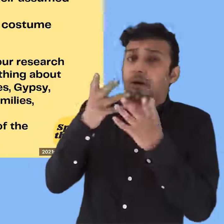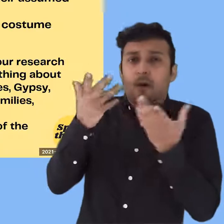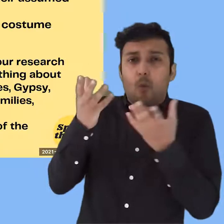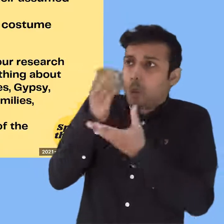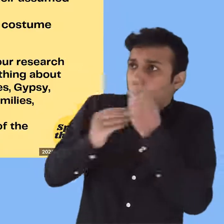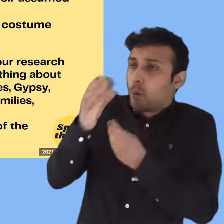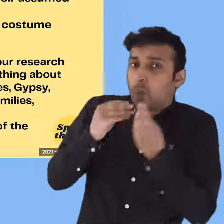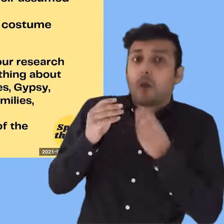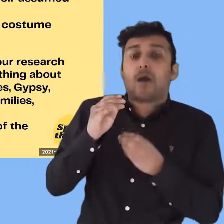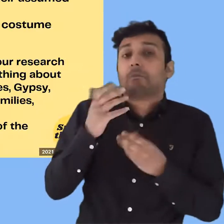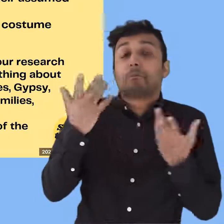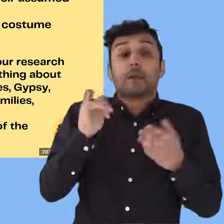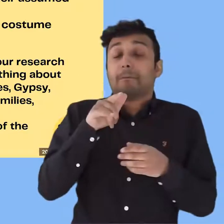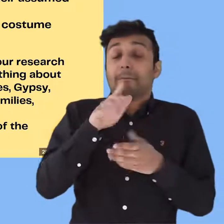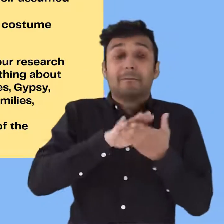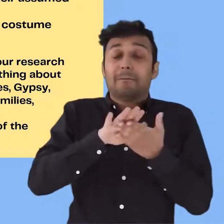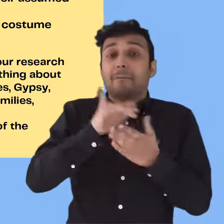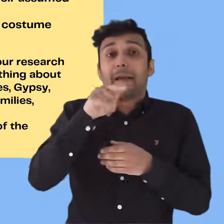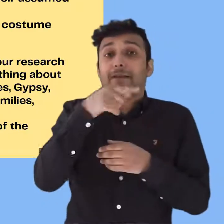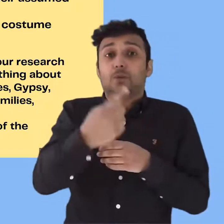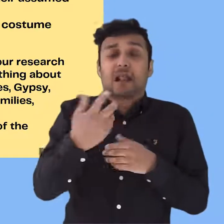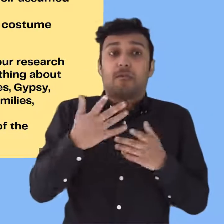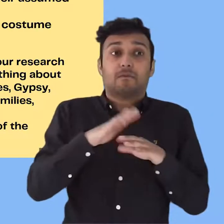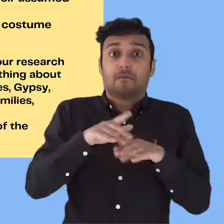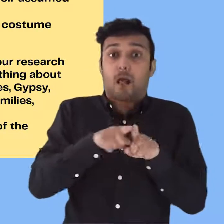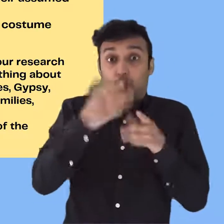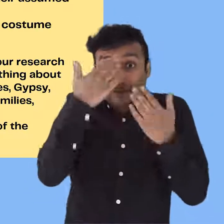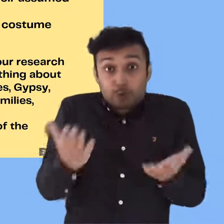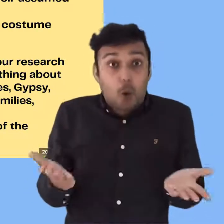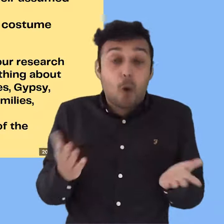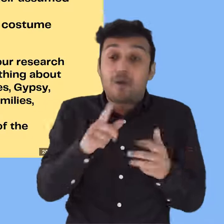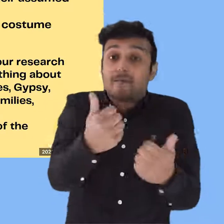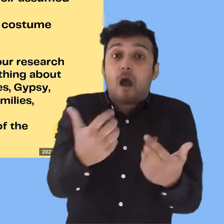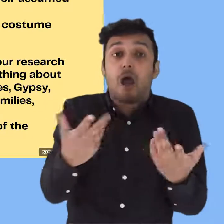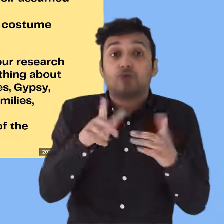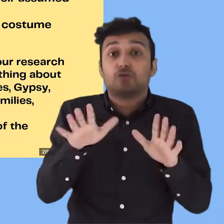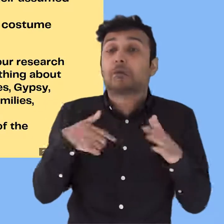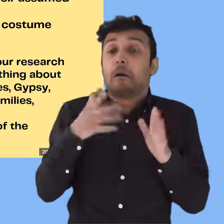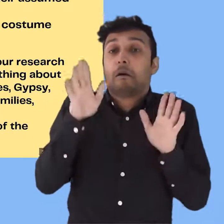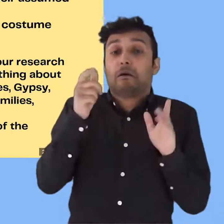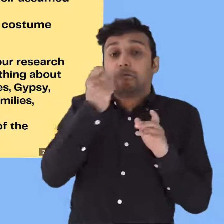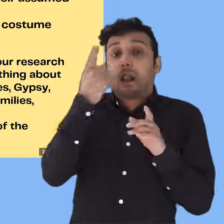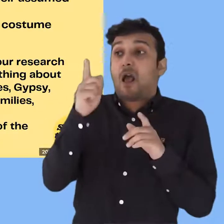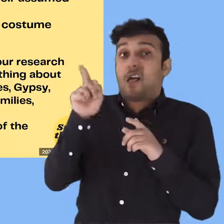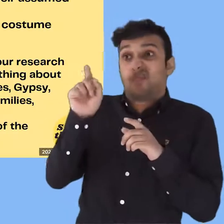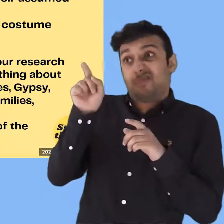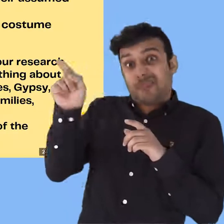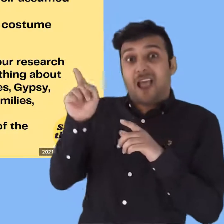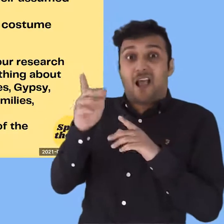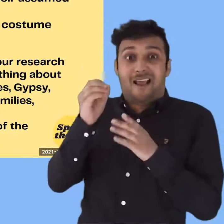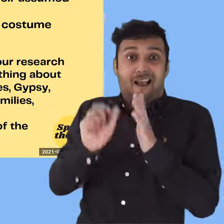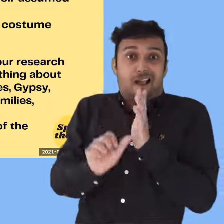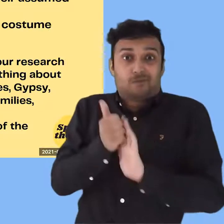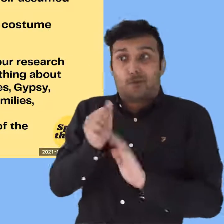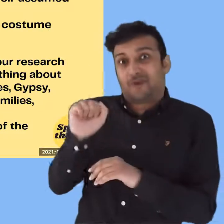part. And just acknowledge that they're the experts in their culture. And if they would like to, they're welcome to share, but don't